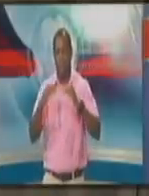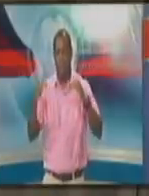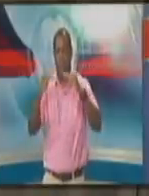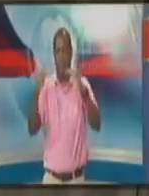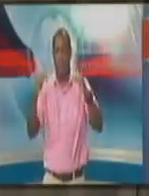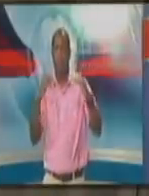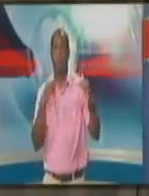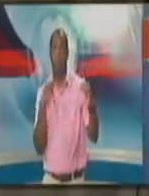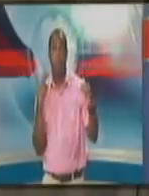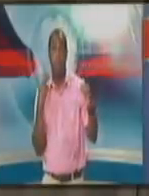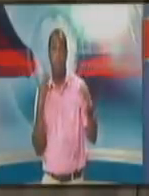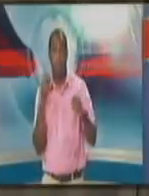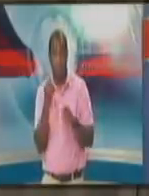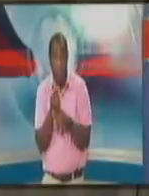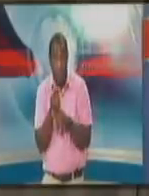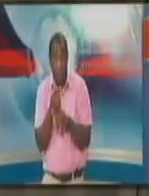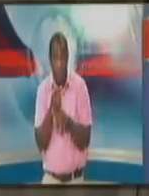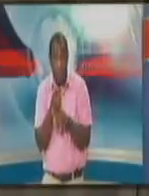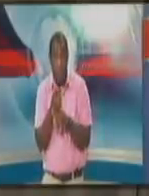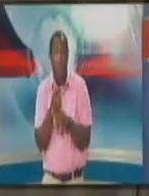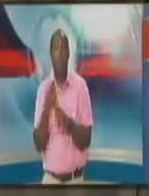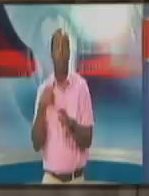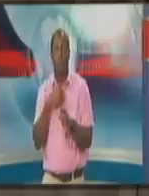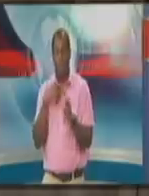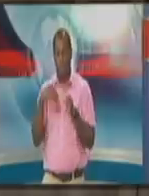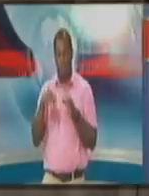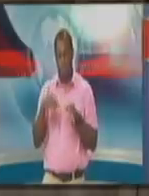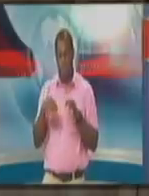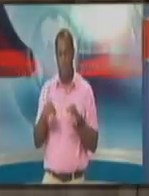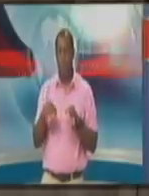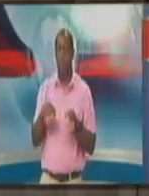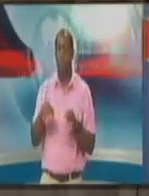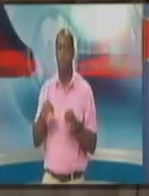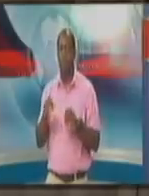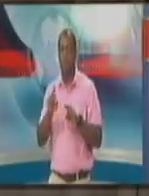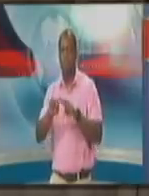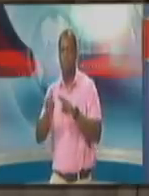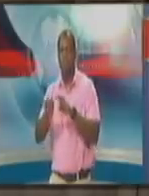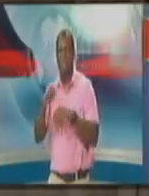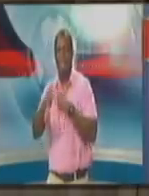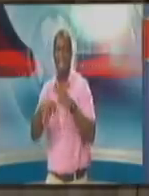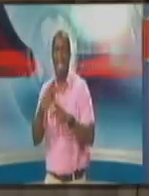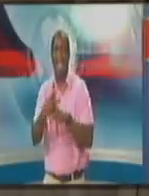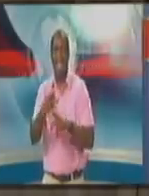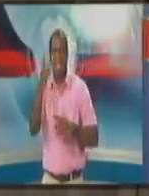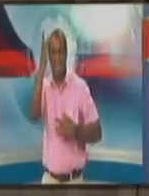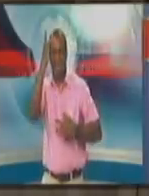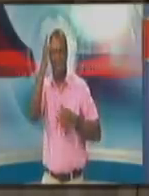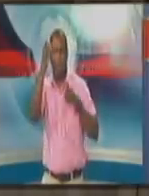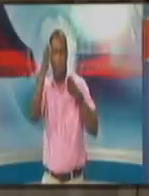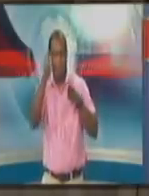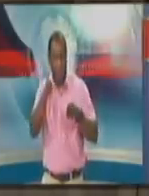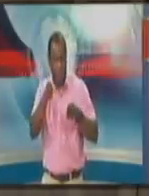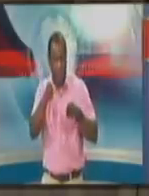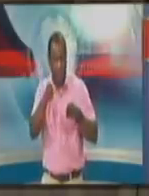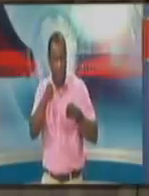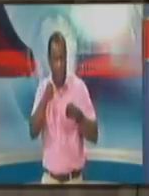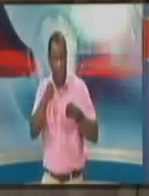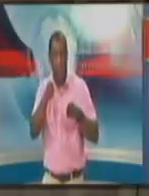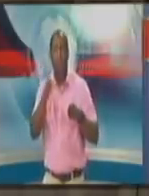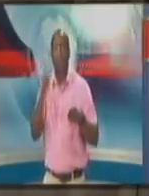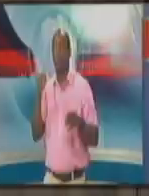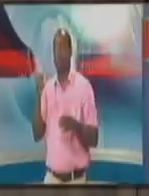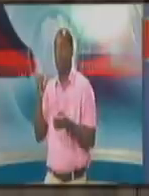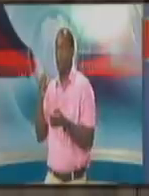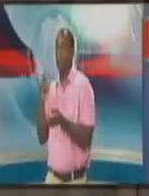with viral illnesses. So when we speak of triage begins even before you come into the emergency department. So we have